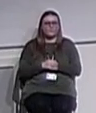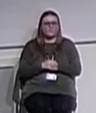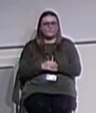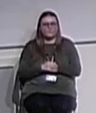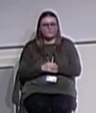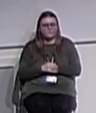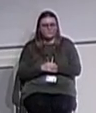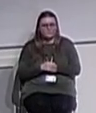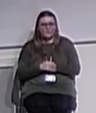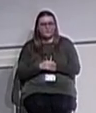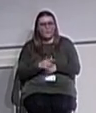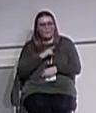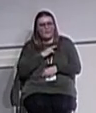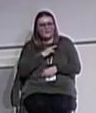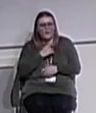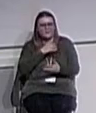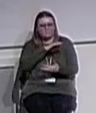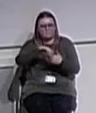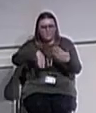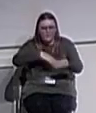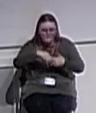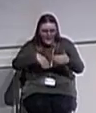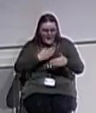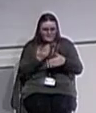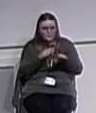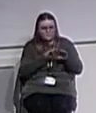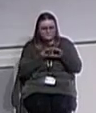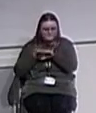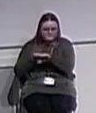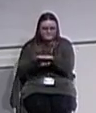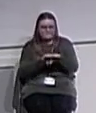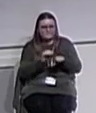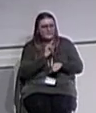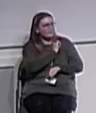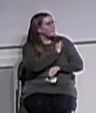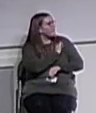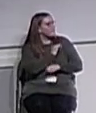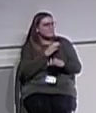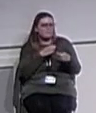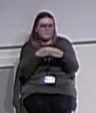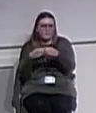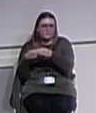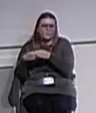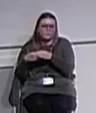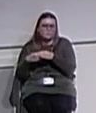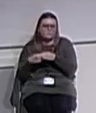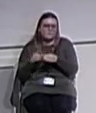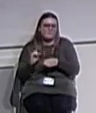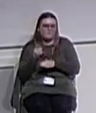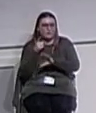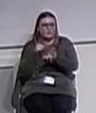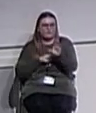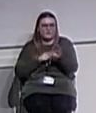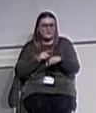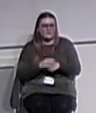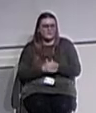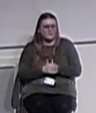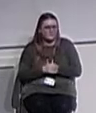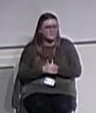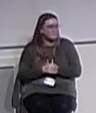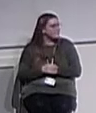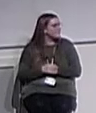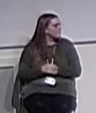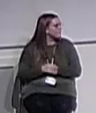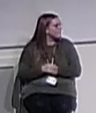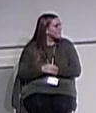able to cross with other disciplines as well. So we want to have that, to use common parlance, a growth mindset. Tick the box, got it in